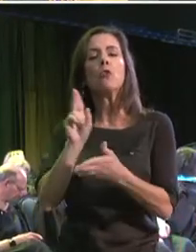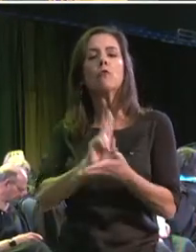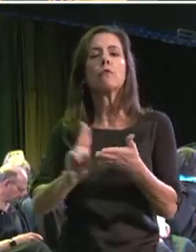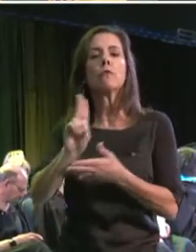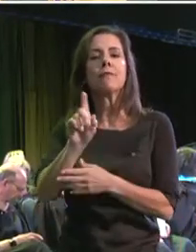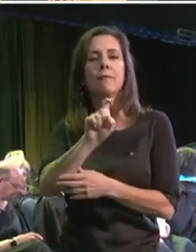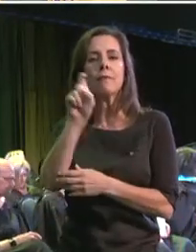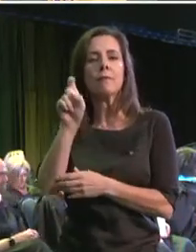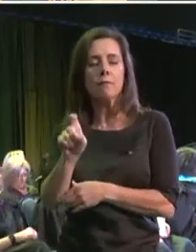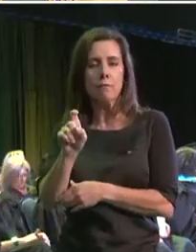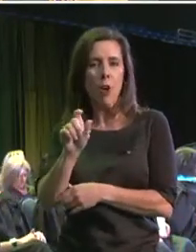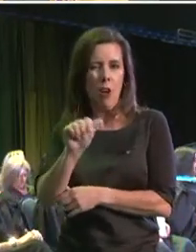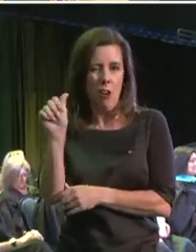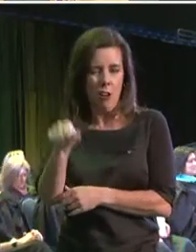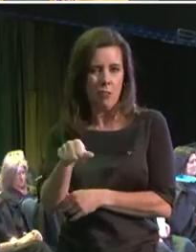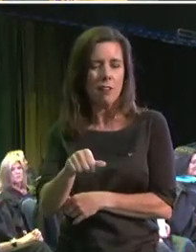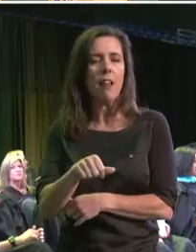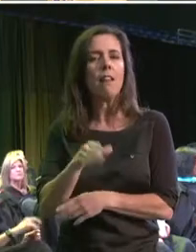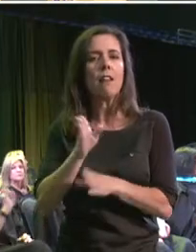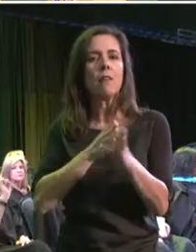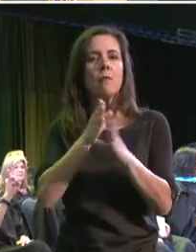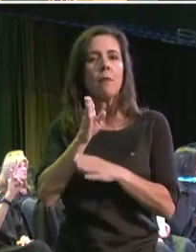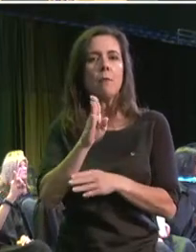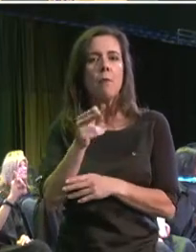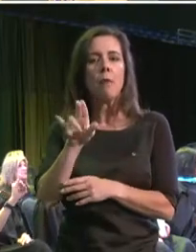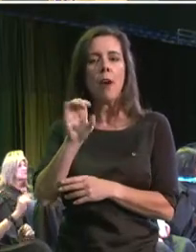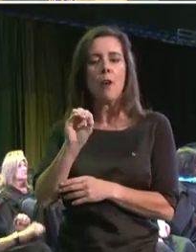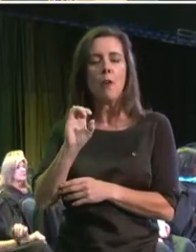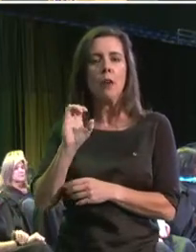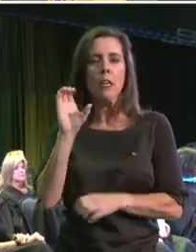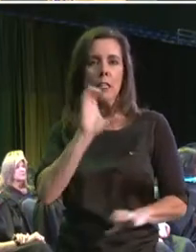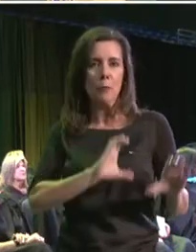University of Texas at Austin and major in biochemistry.